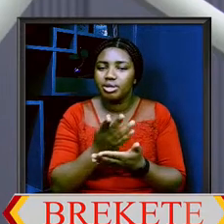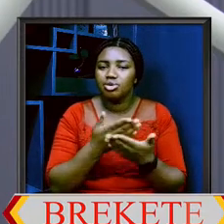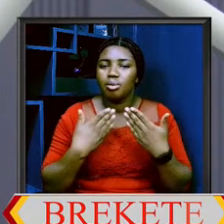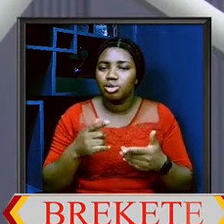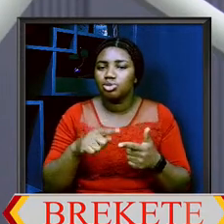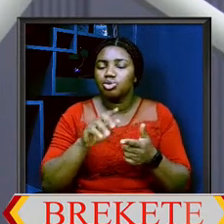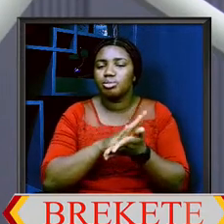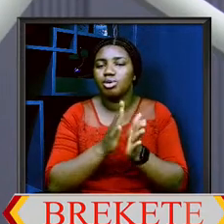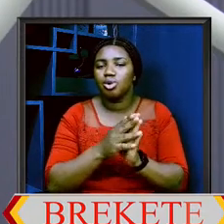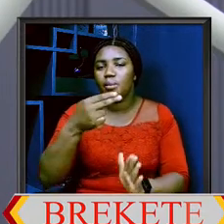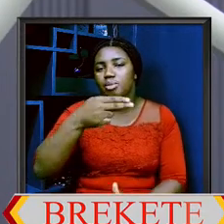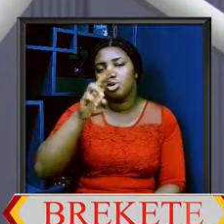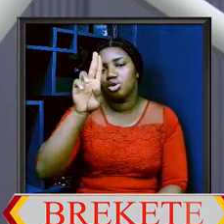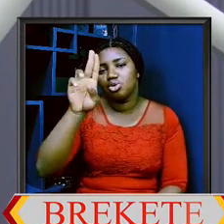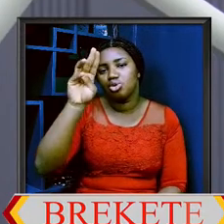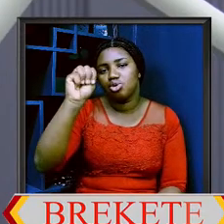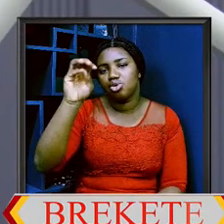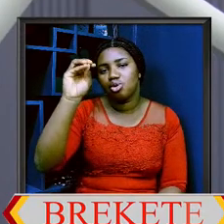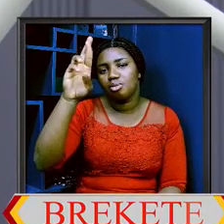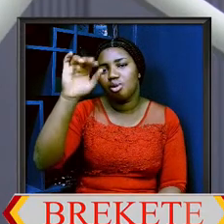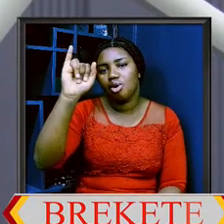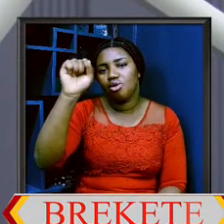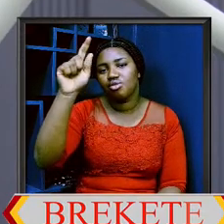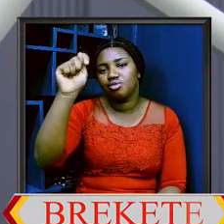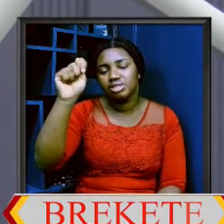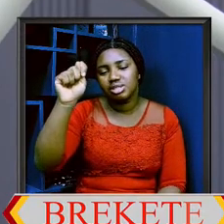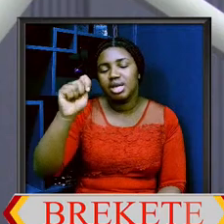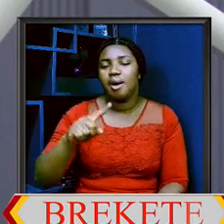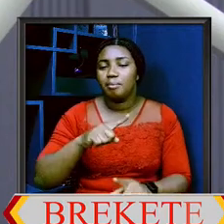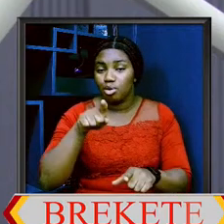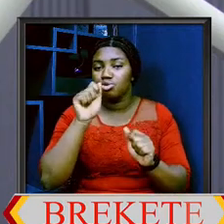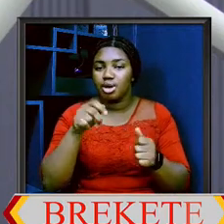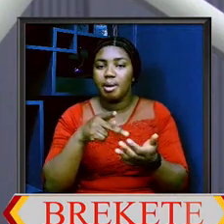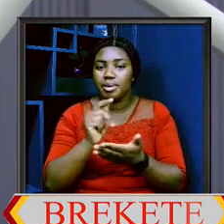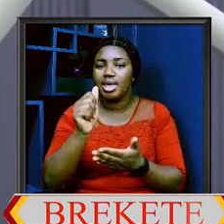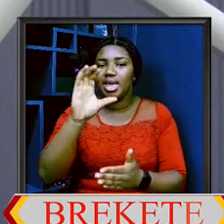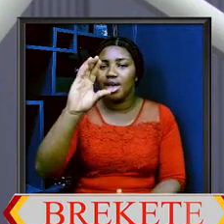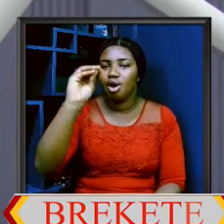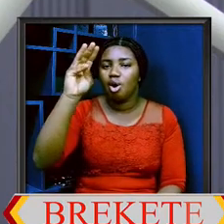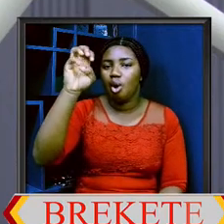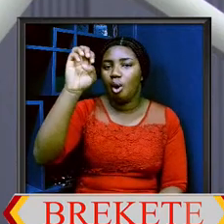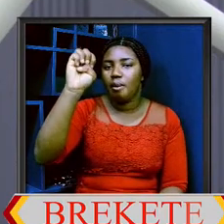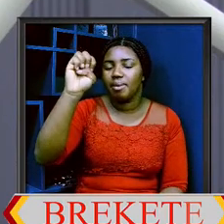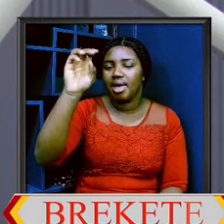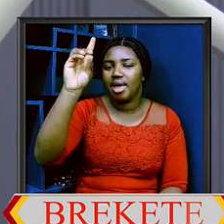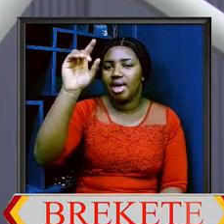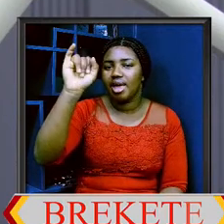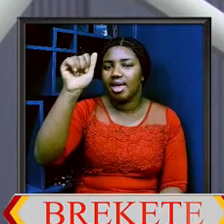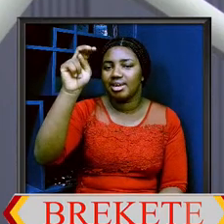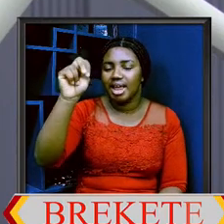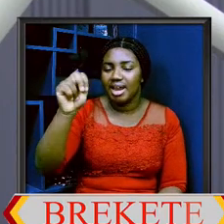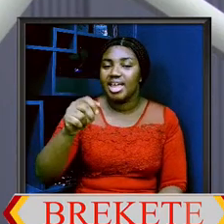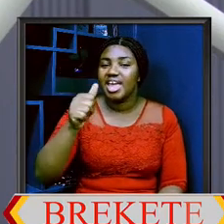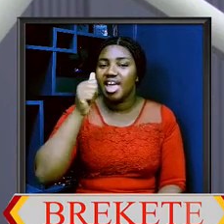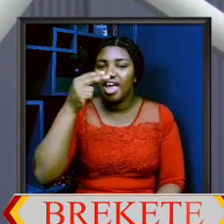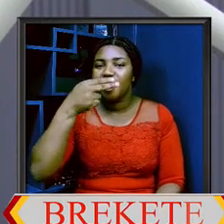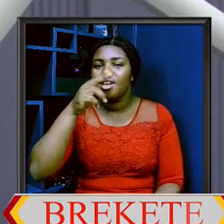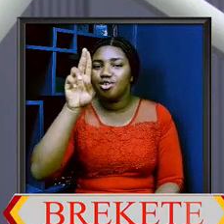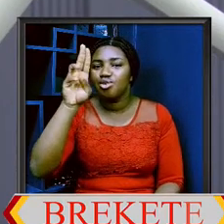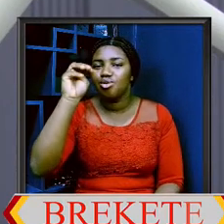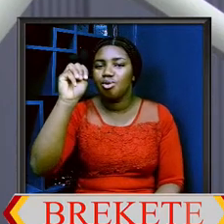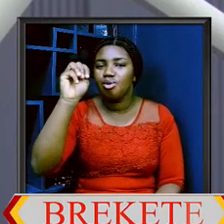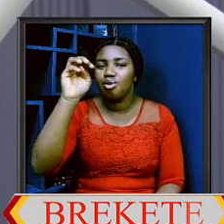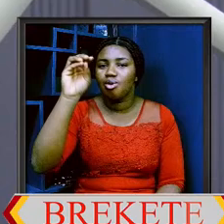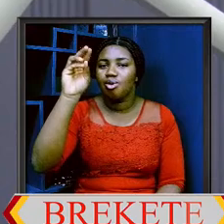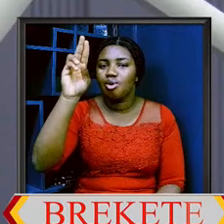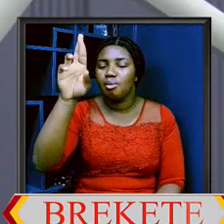laugh and do other things a humorist can start a joke and will not finish